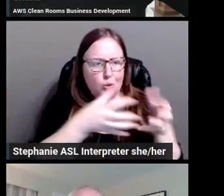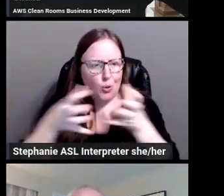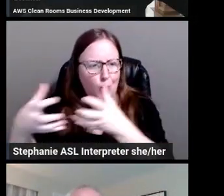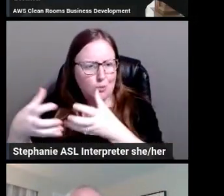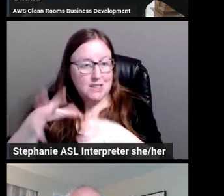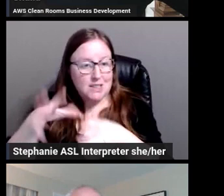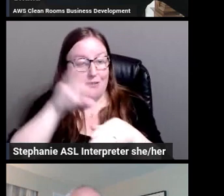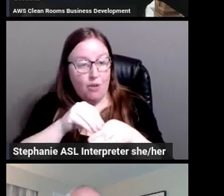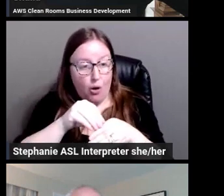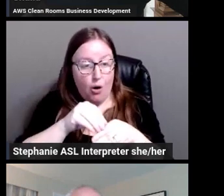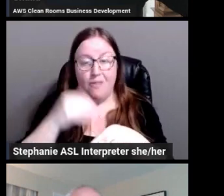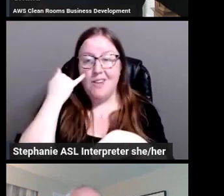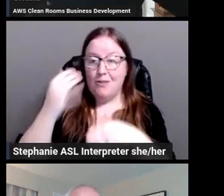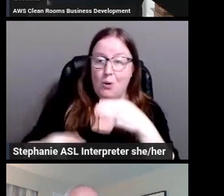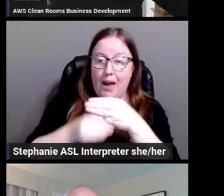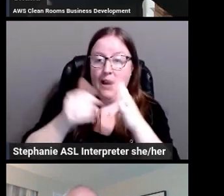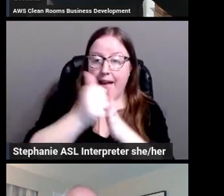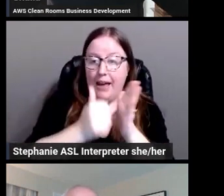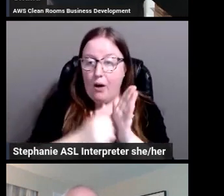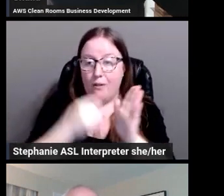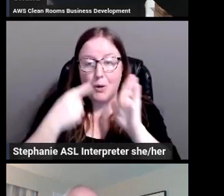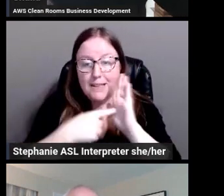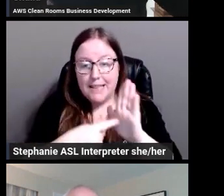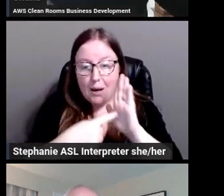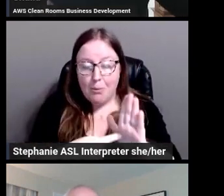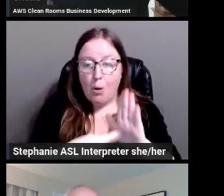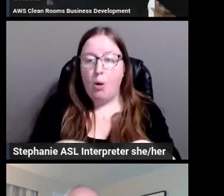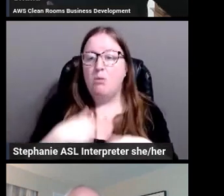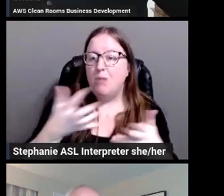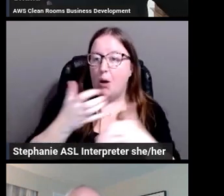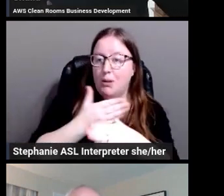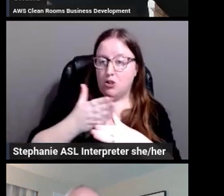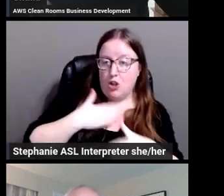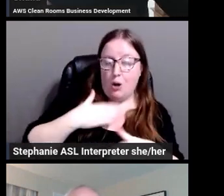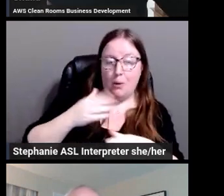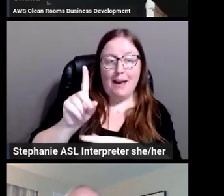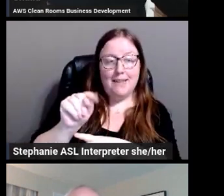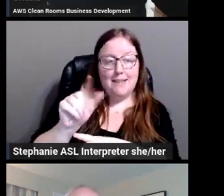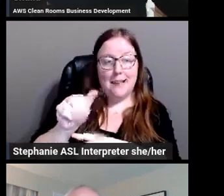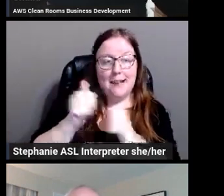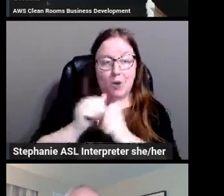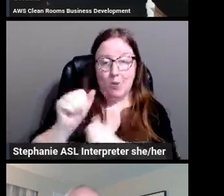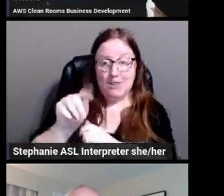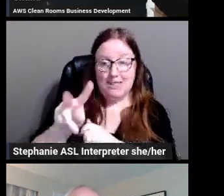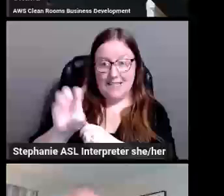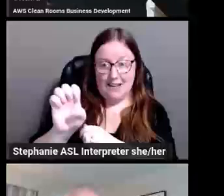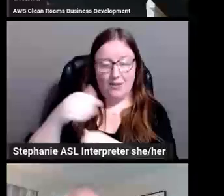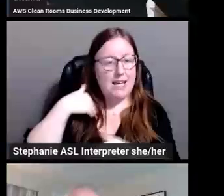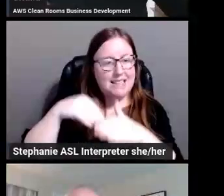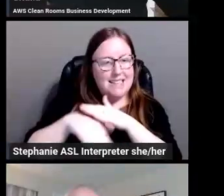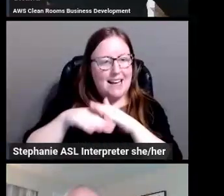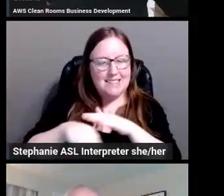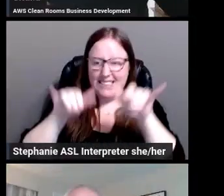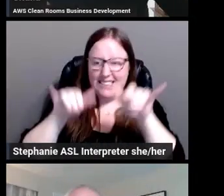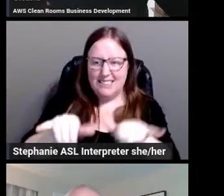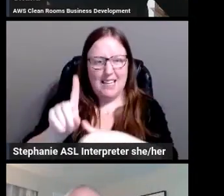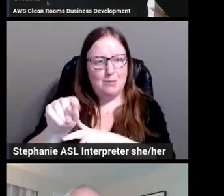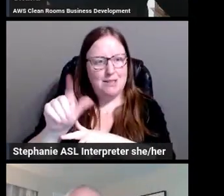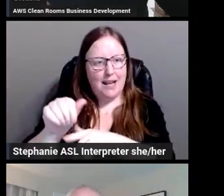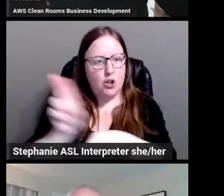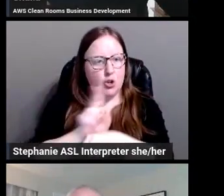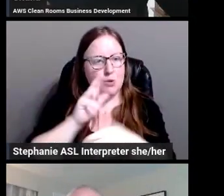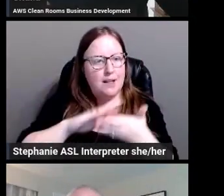involved. Let's say you add an account. I add Steve's account and I want to share my data with Steve. He has access to that same set of data using Cleanroom.